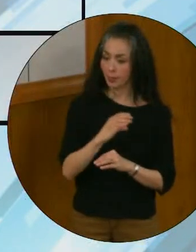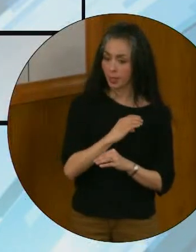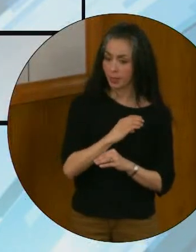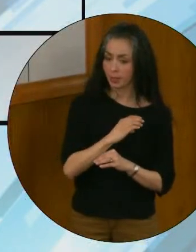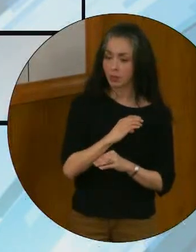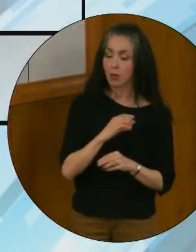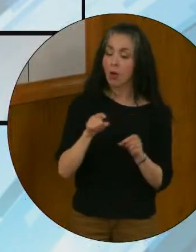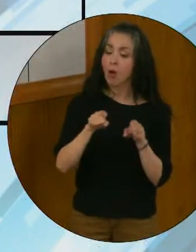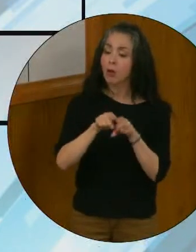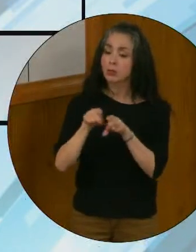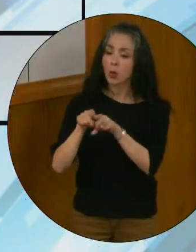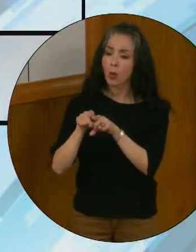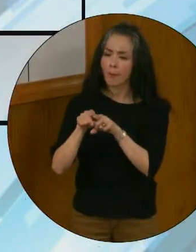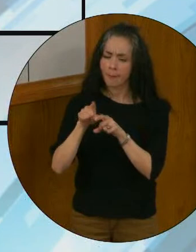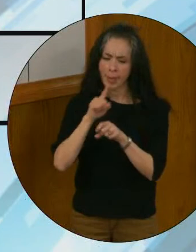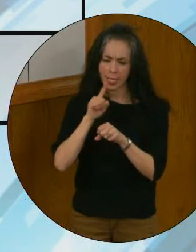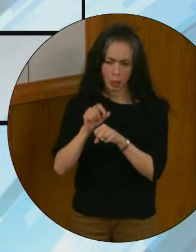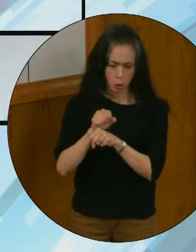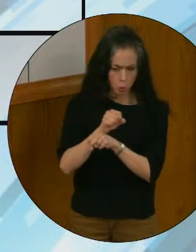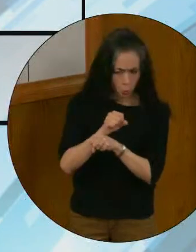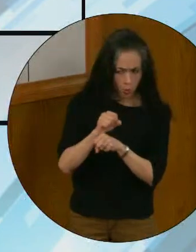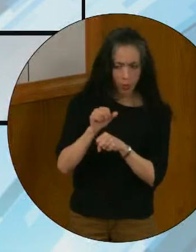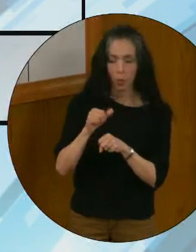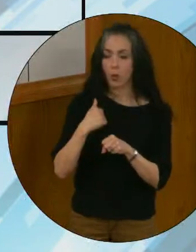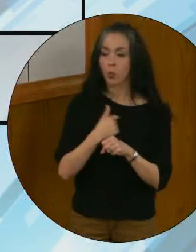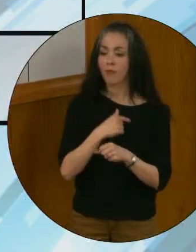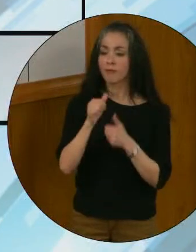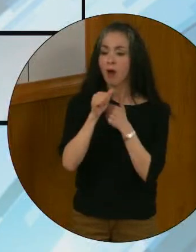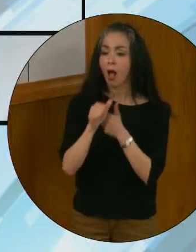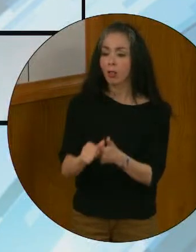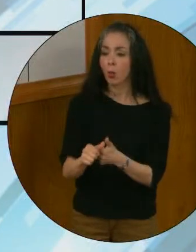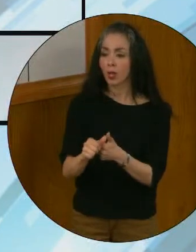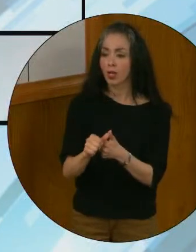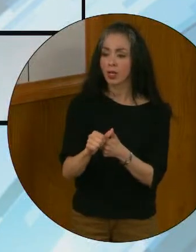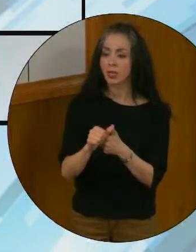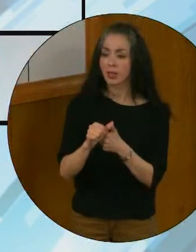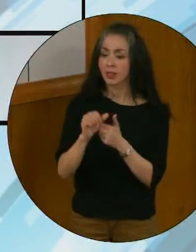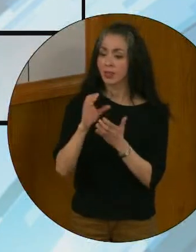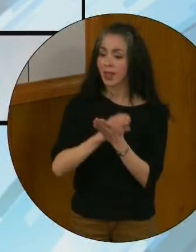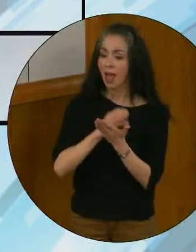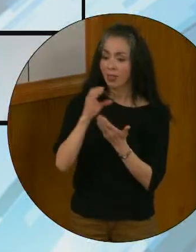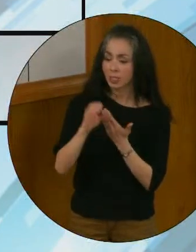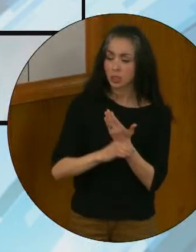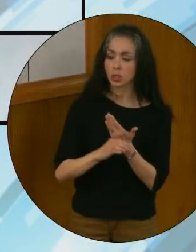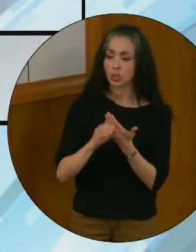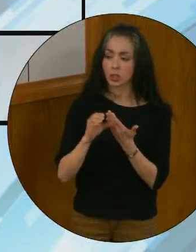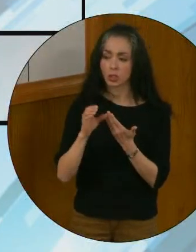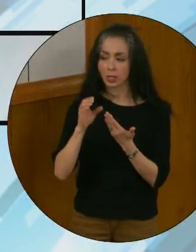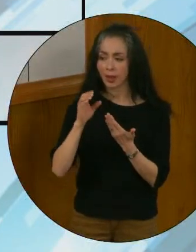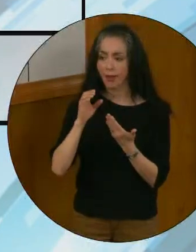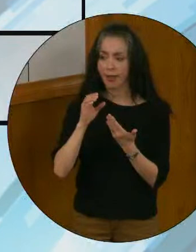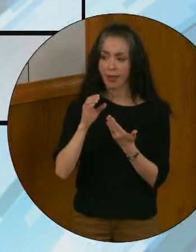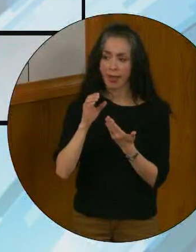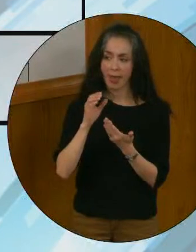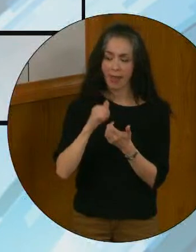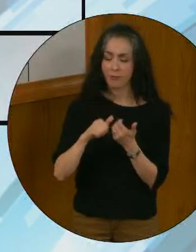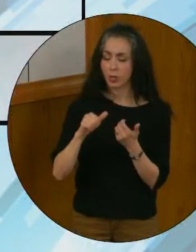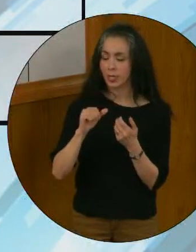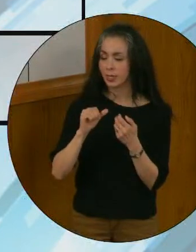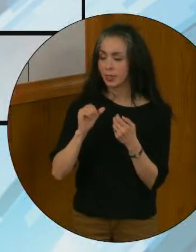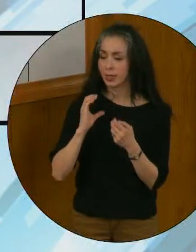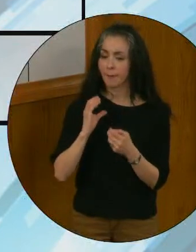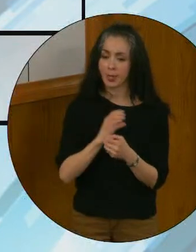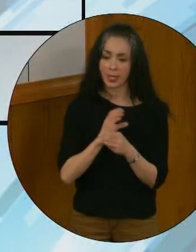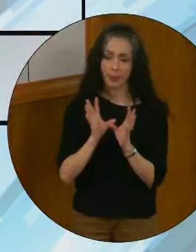Also making sure that we were following the calendar, every committee meeting